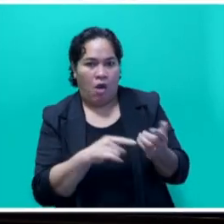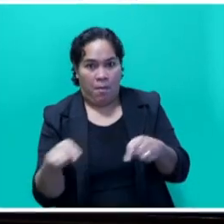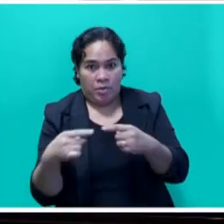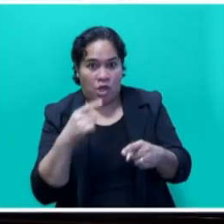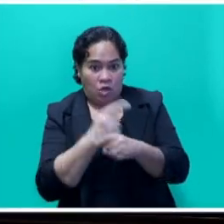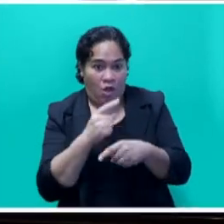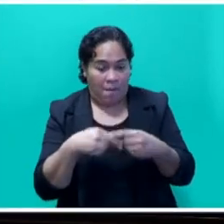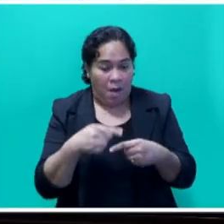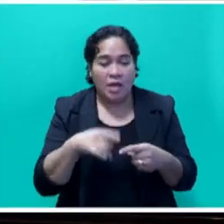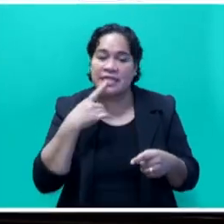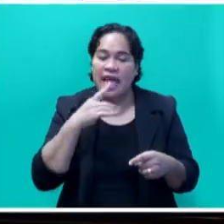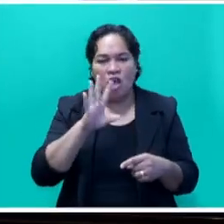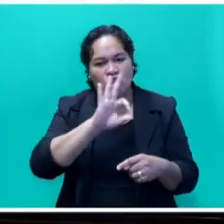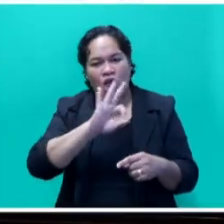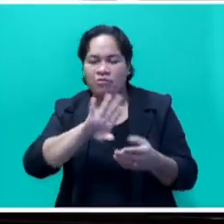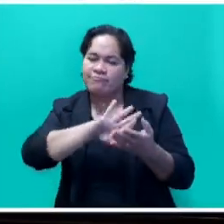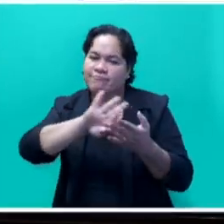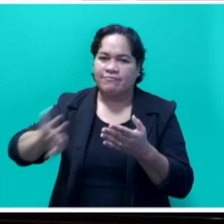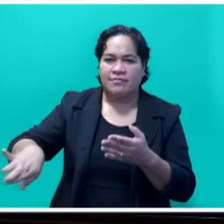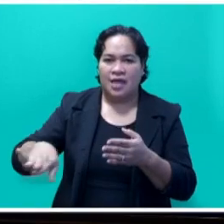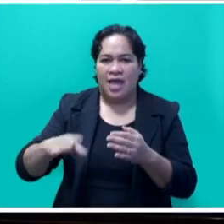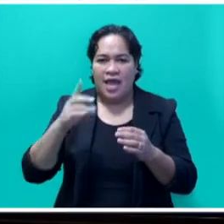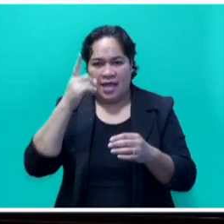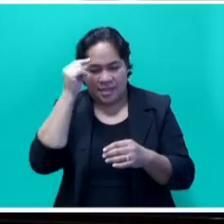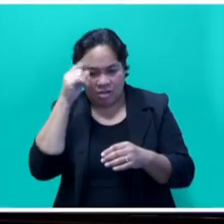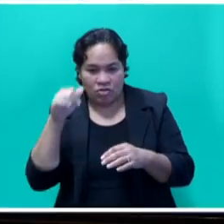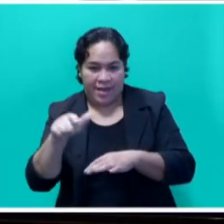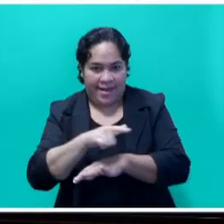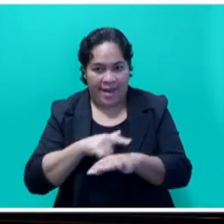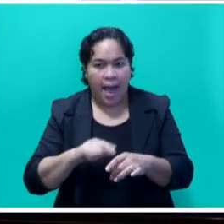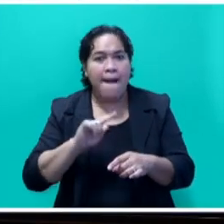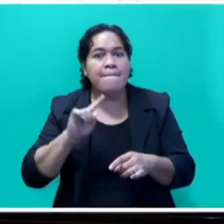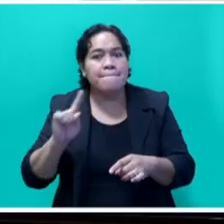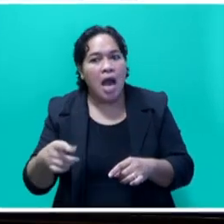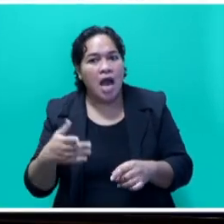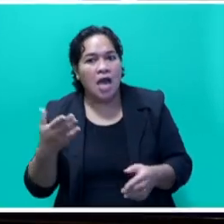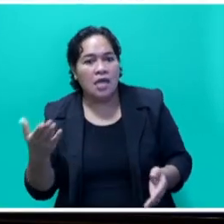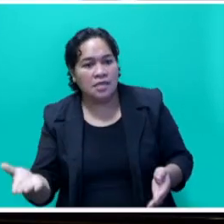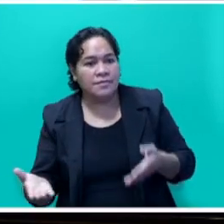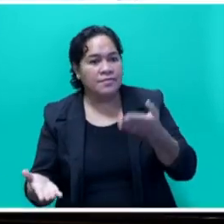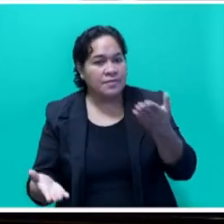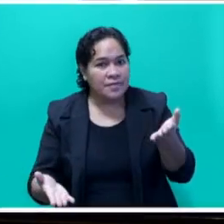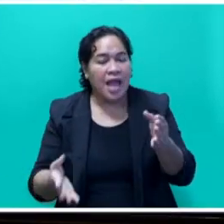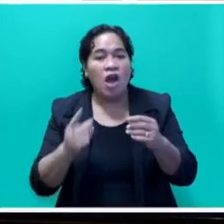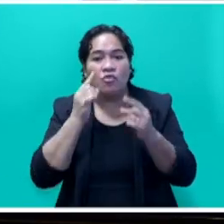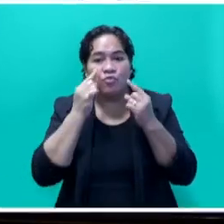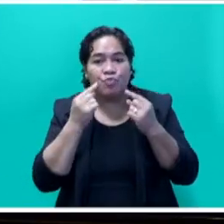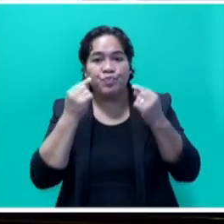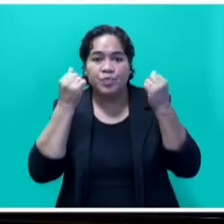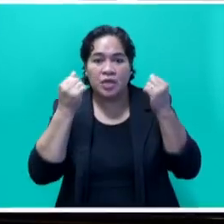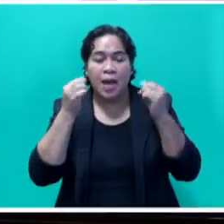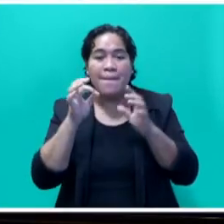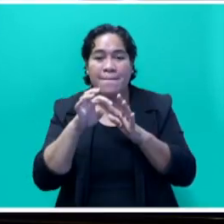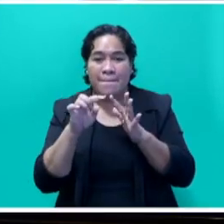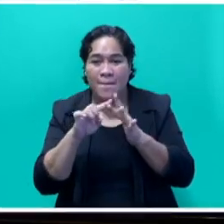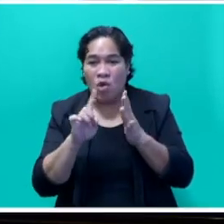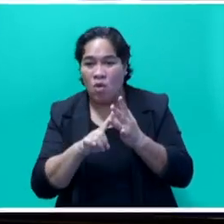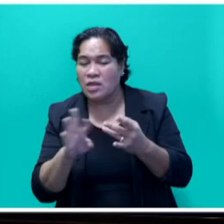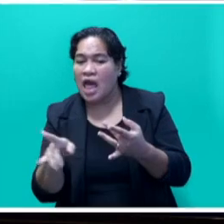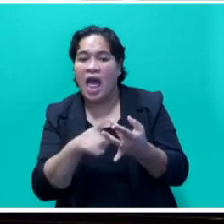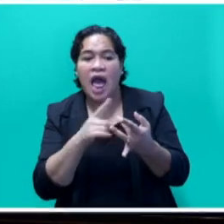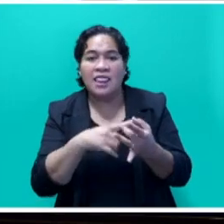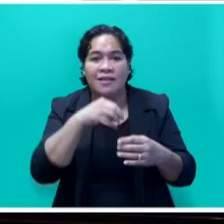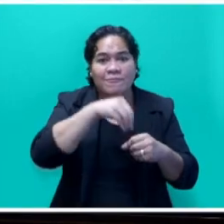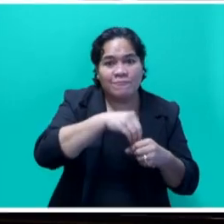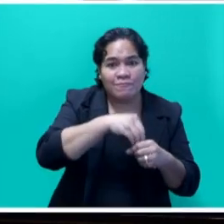we should not alienate Itauke land, yet Honorable Tikon Duandua, Rambuka outside of Parliament, and other people within Parliament